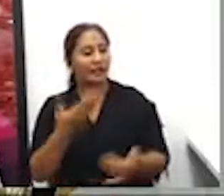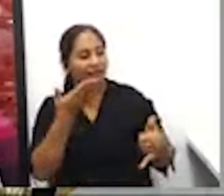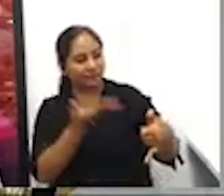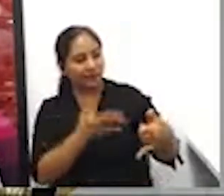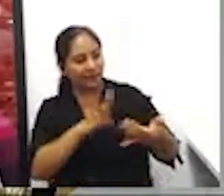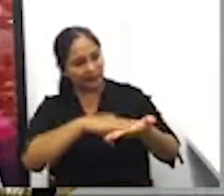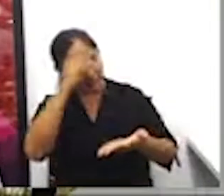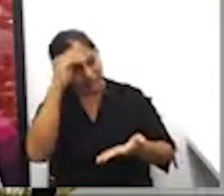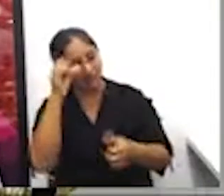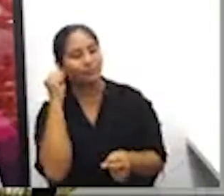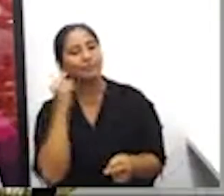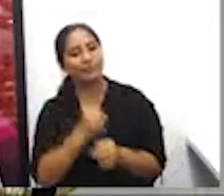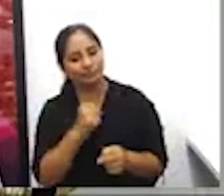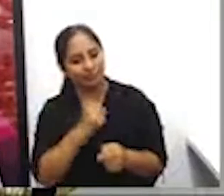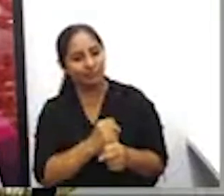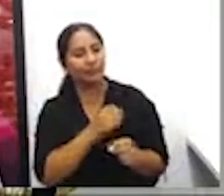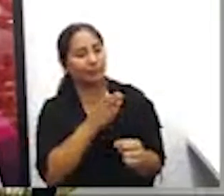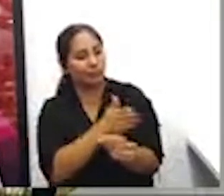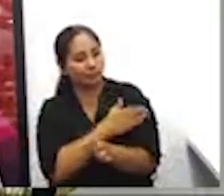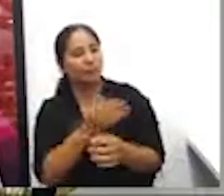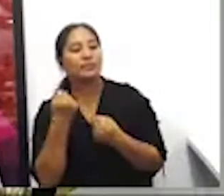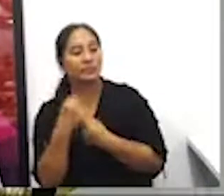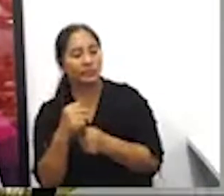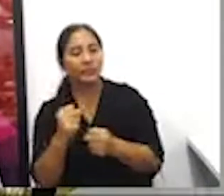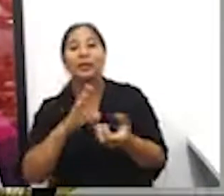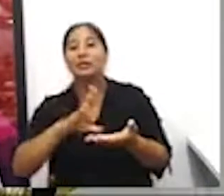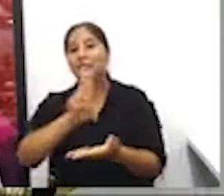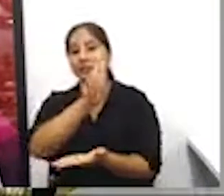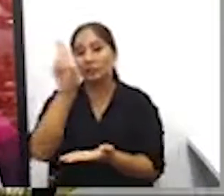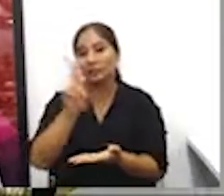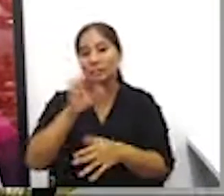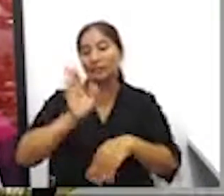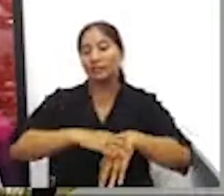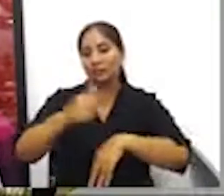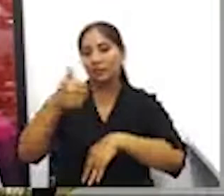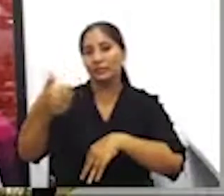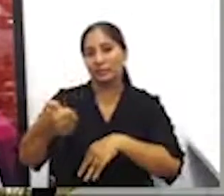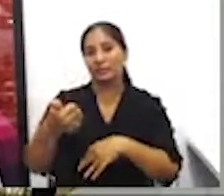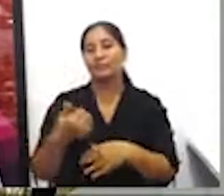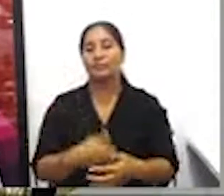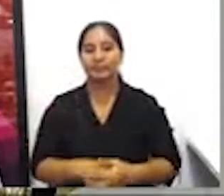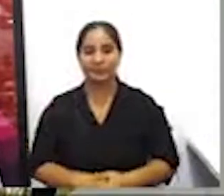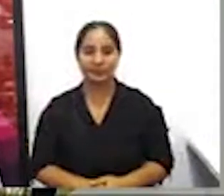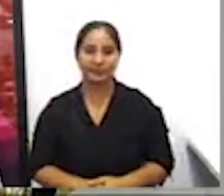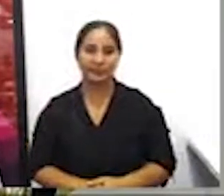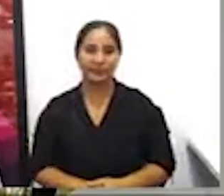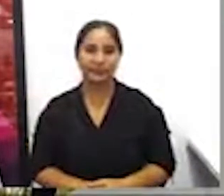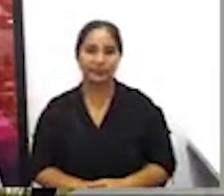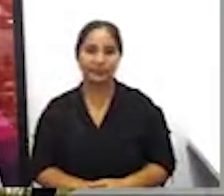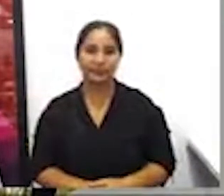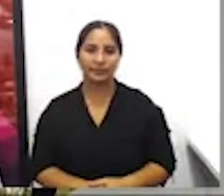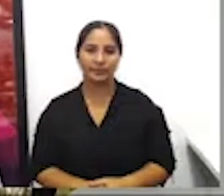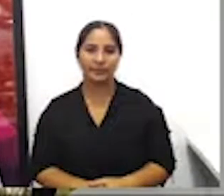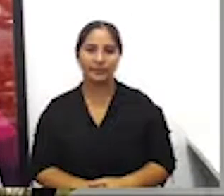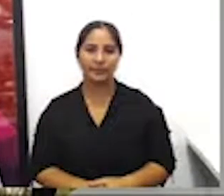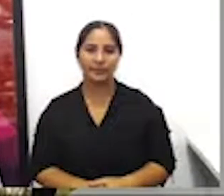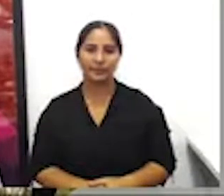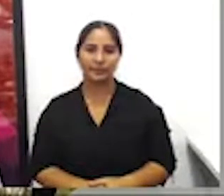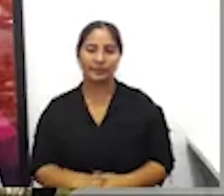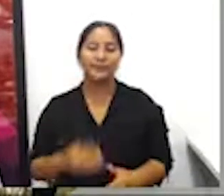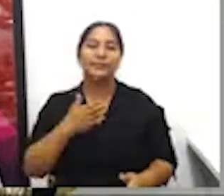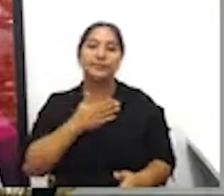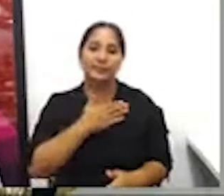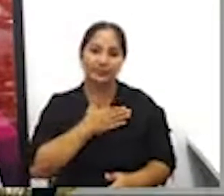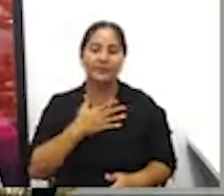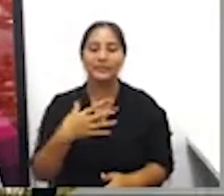position. I would encourage also the youth in this room and who are joining us right now to, go out